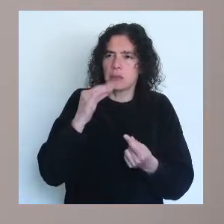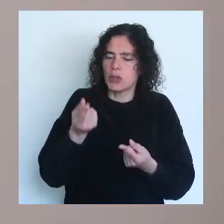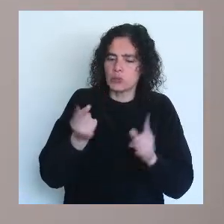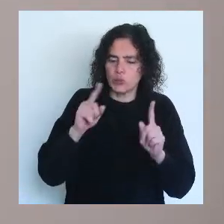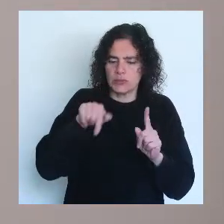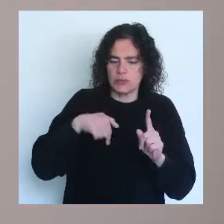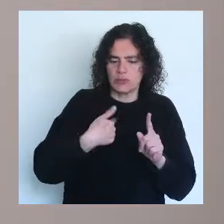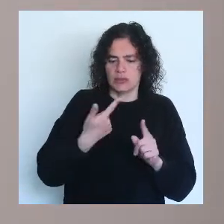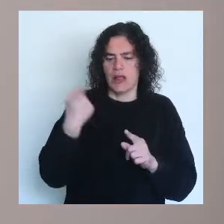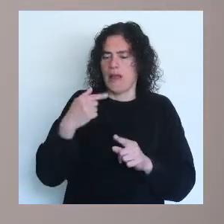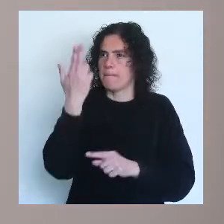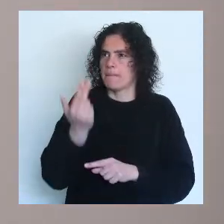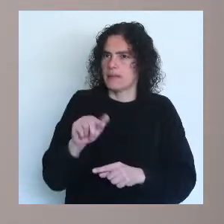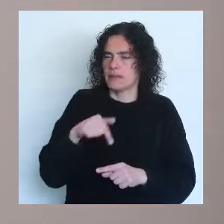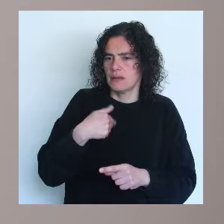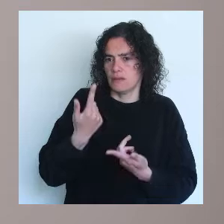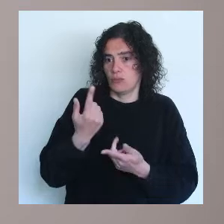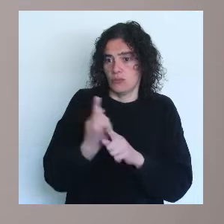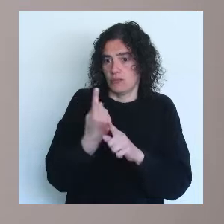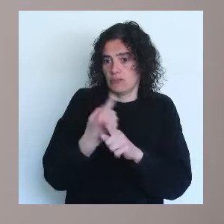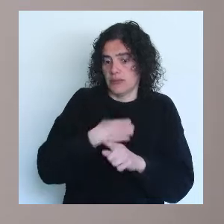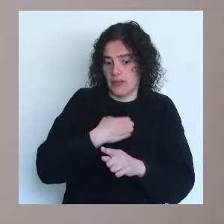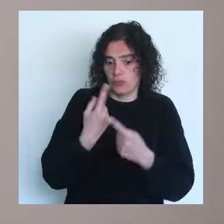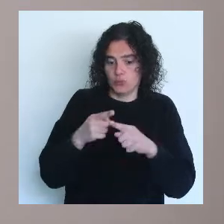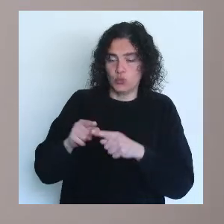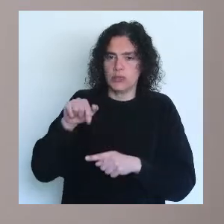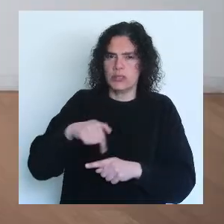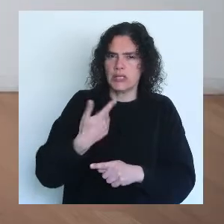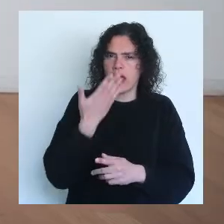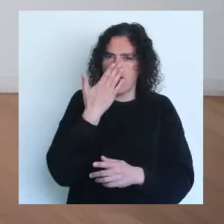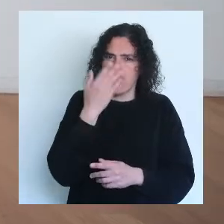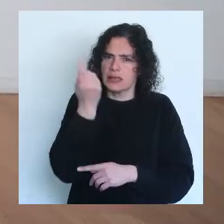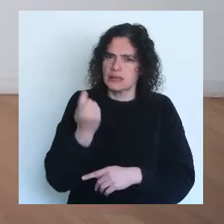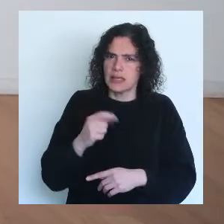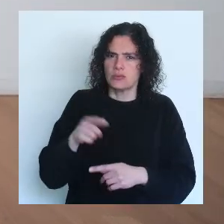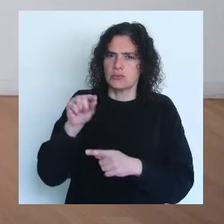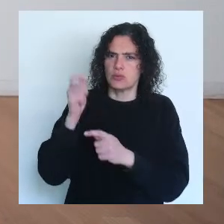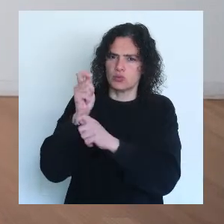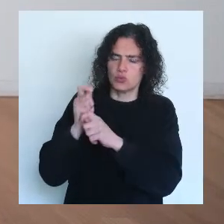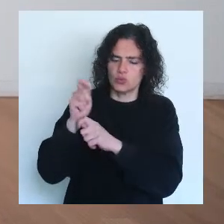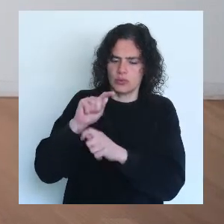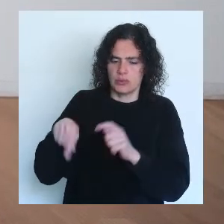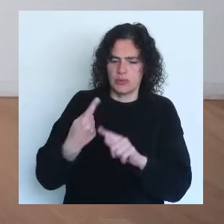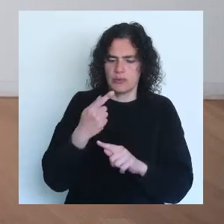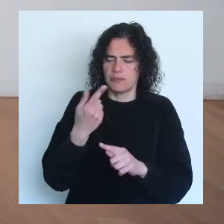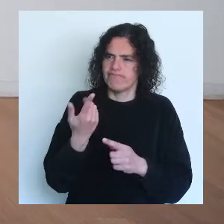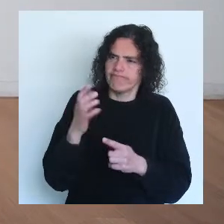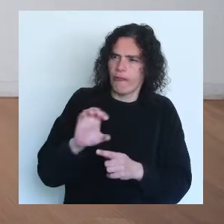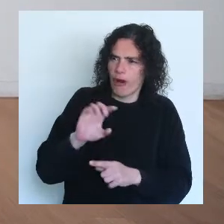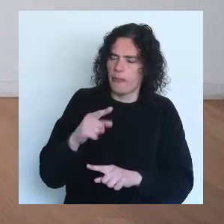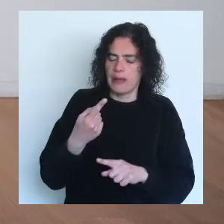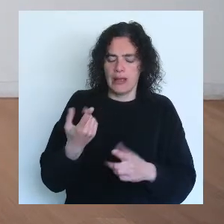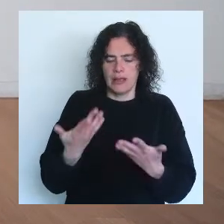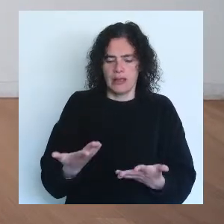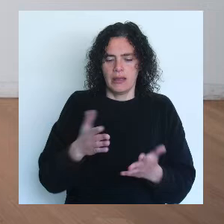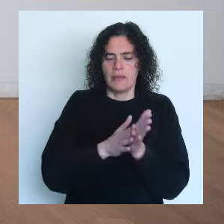material. In the previous gallery, we had painting by other means. Here you have almost a drawing and a sculpture by other means,